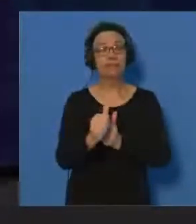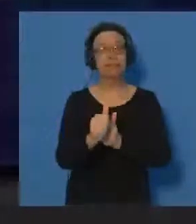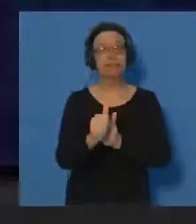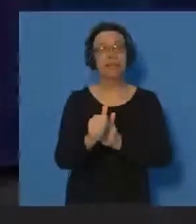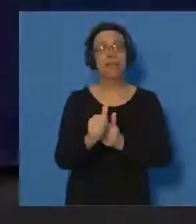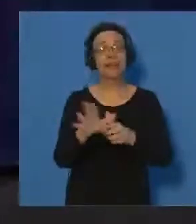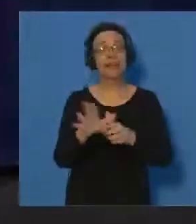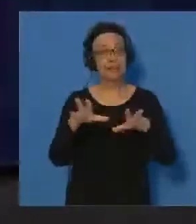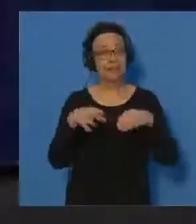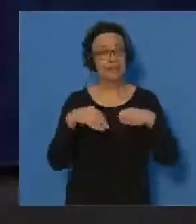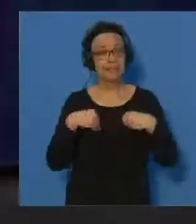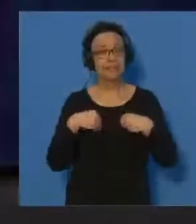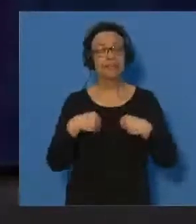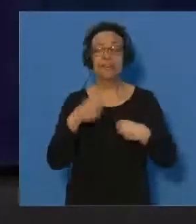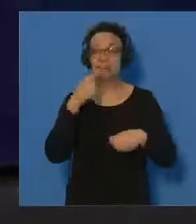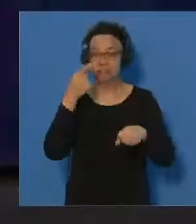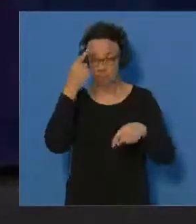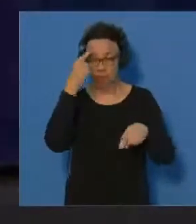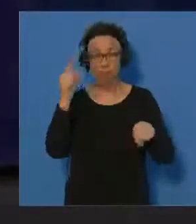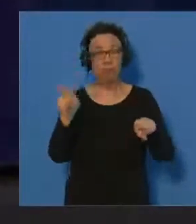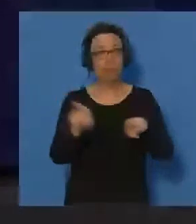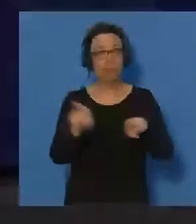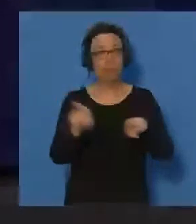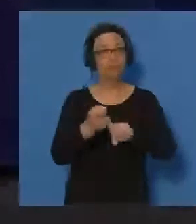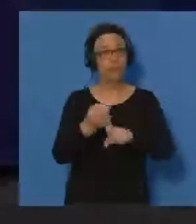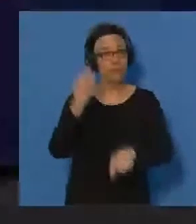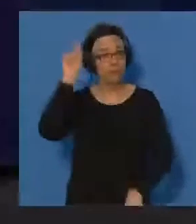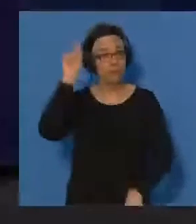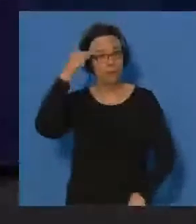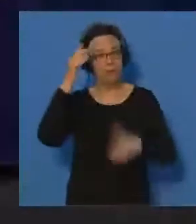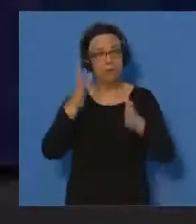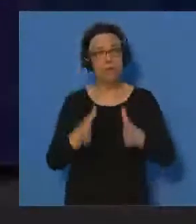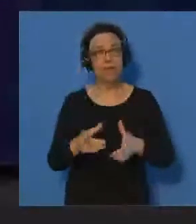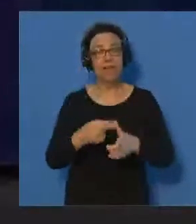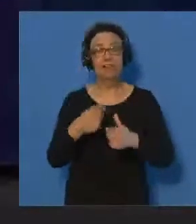receives its assent from the governor, the cabinet will act for the